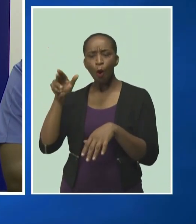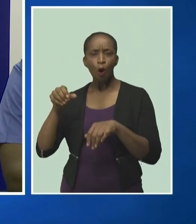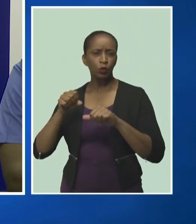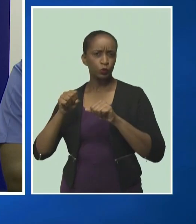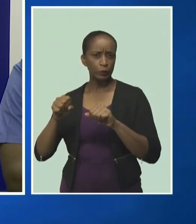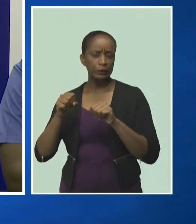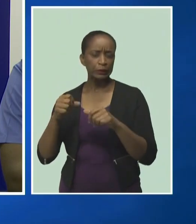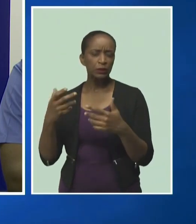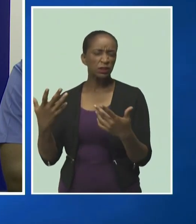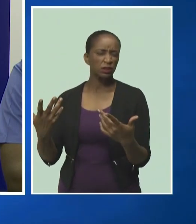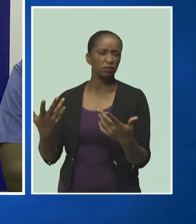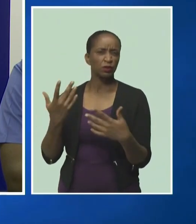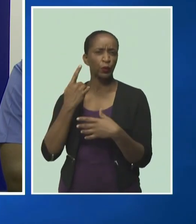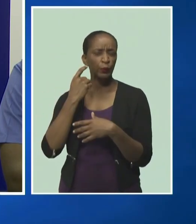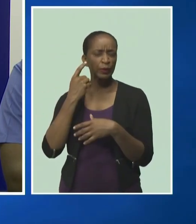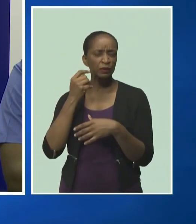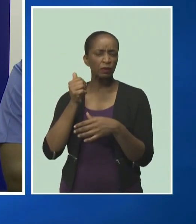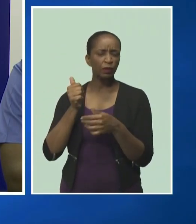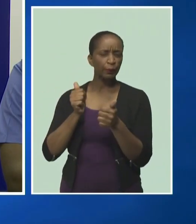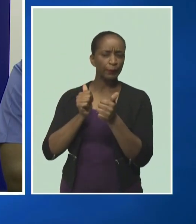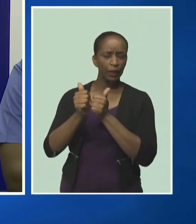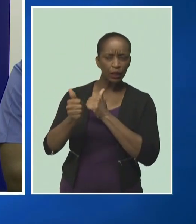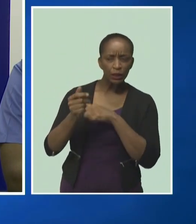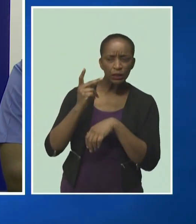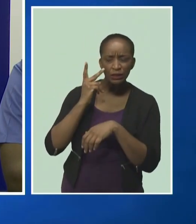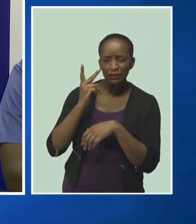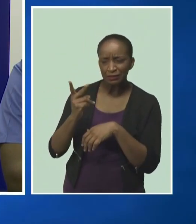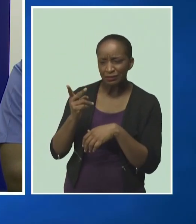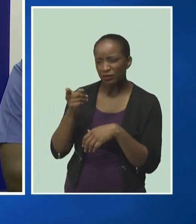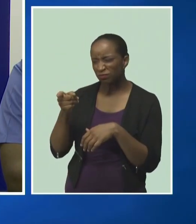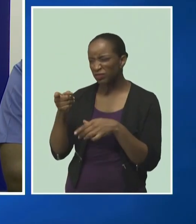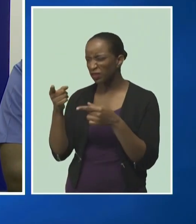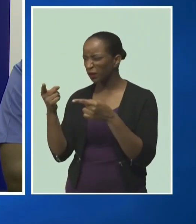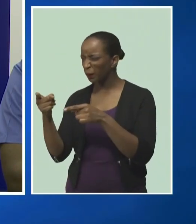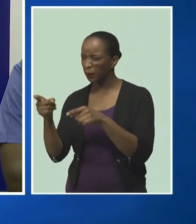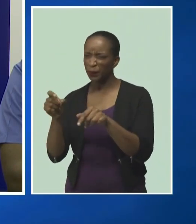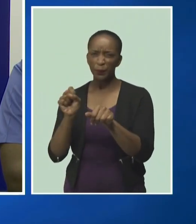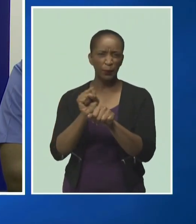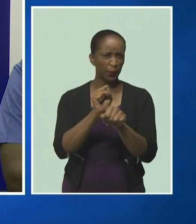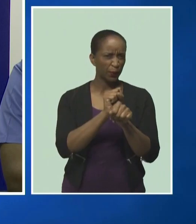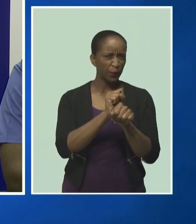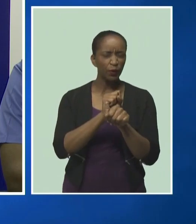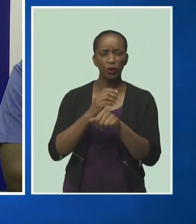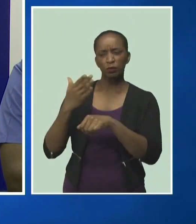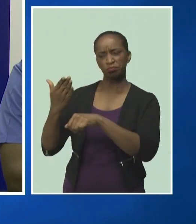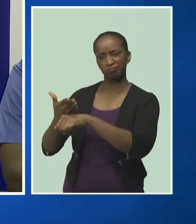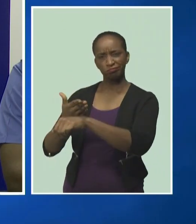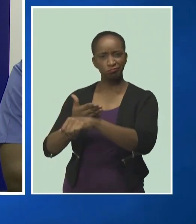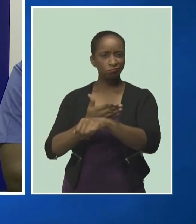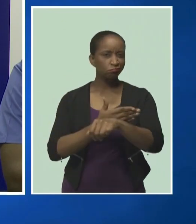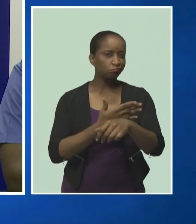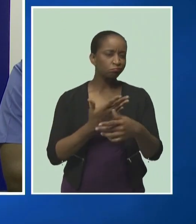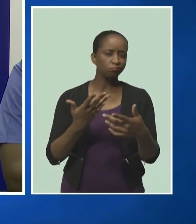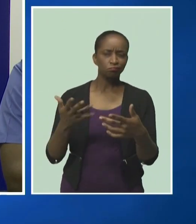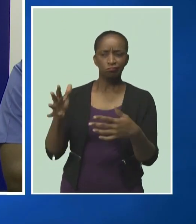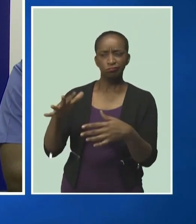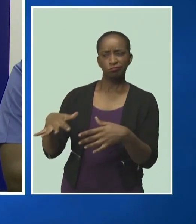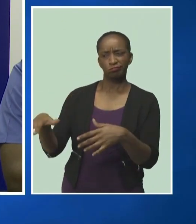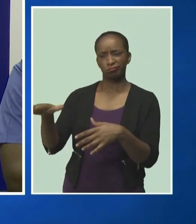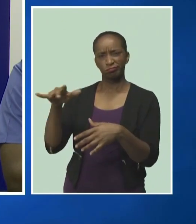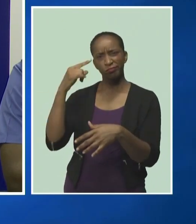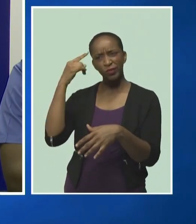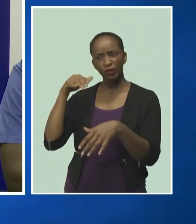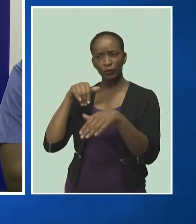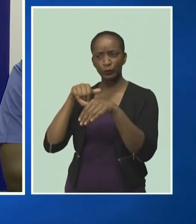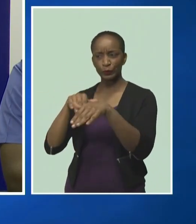or months would see that the Savannah is dug up. There's some construction going on there and some remedial works going on there. So the field is